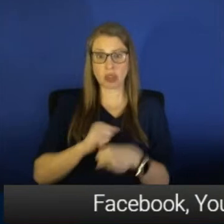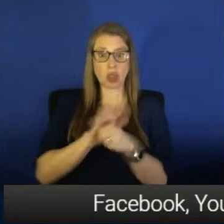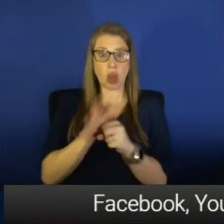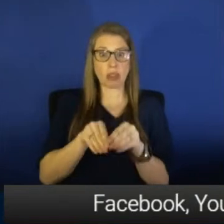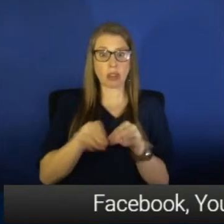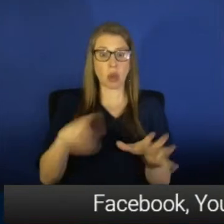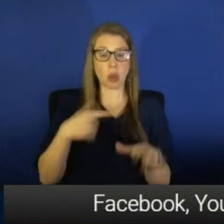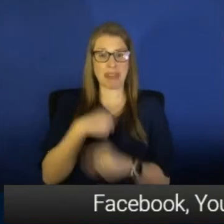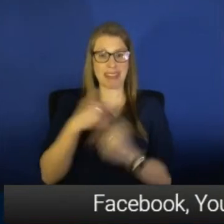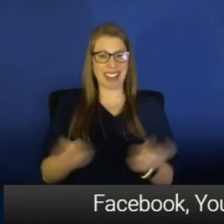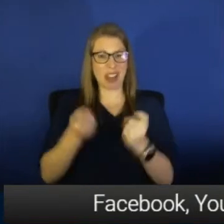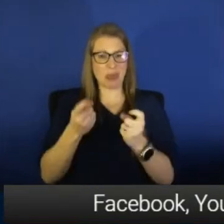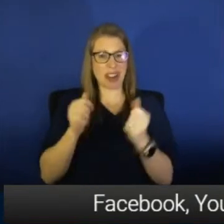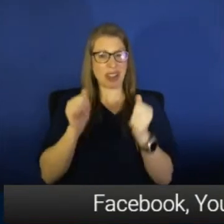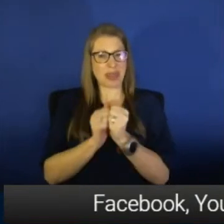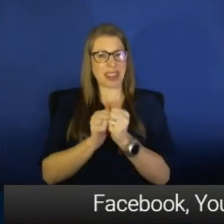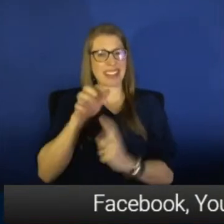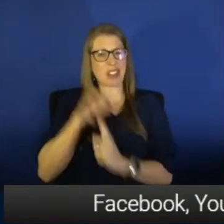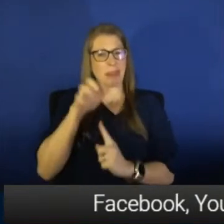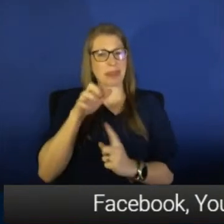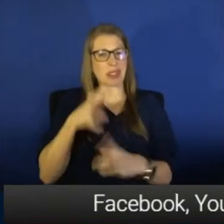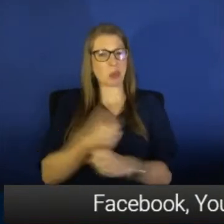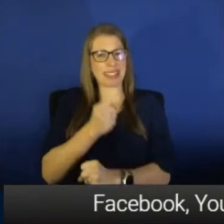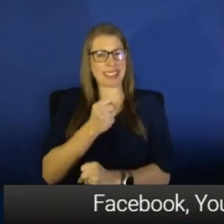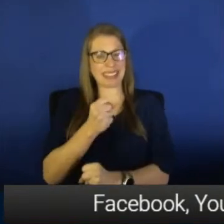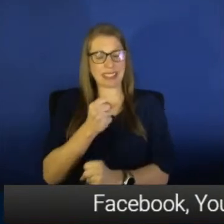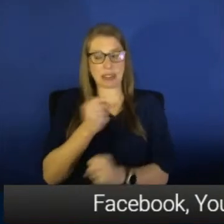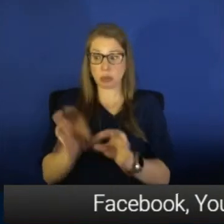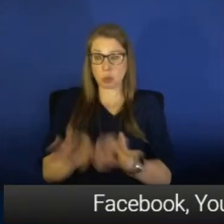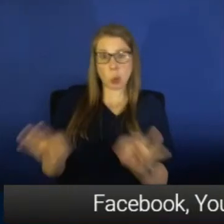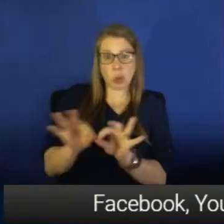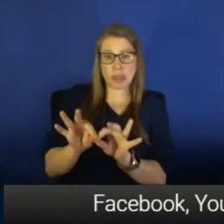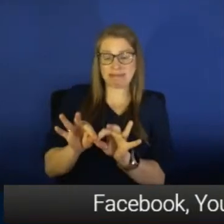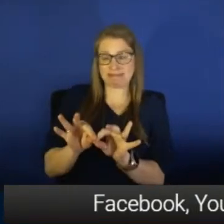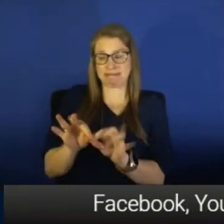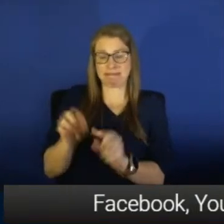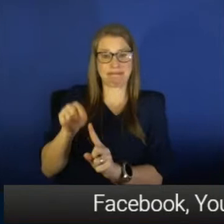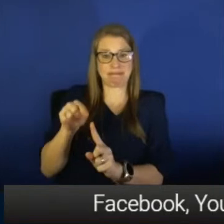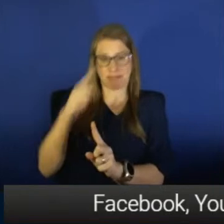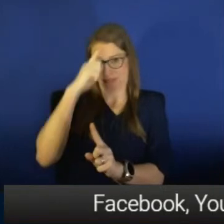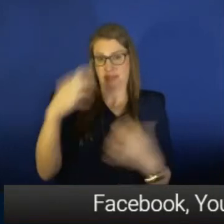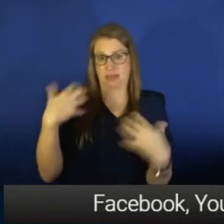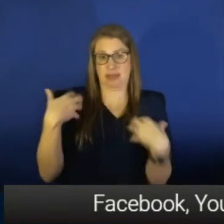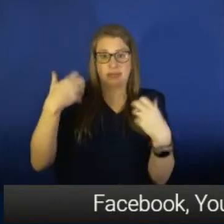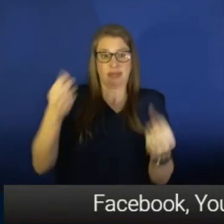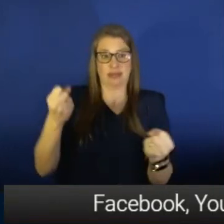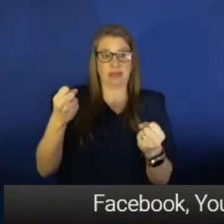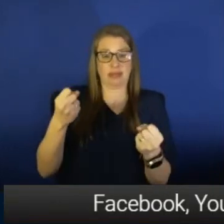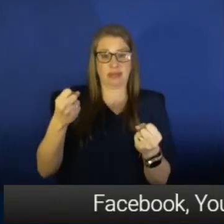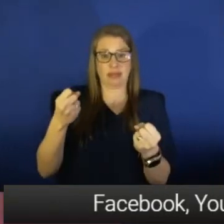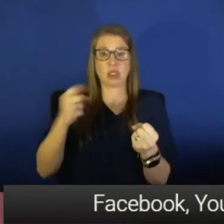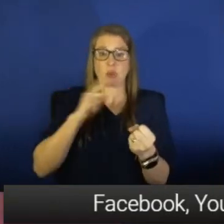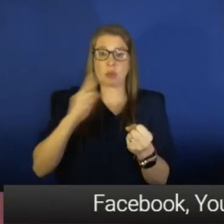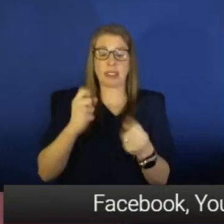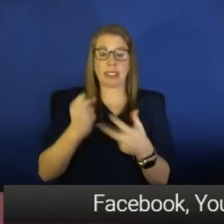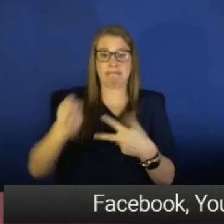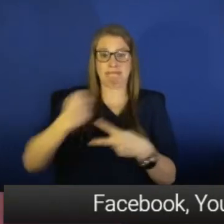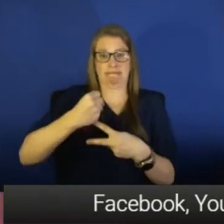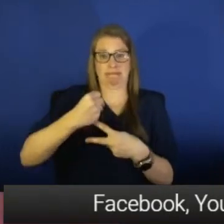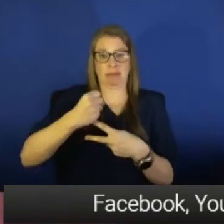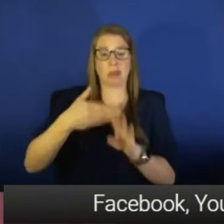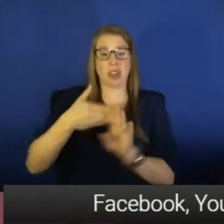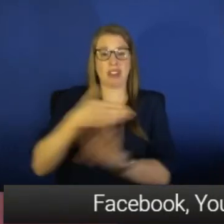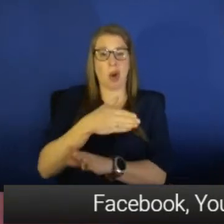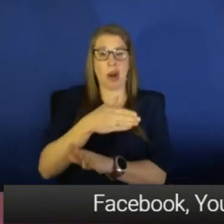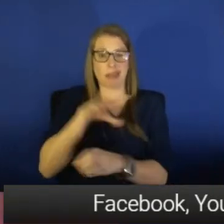with a championship. So just how important is that mental health comes before basketball? Well,